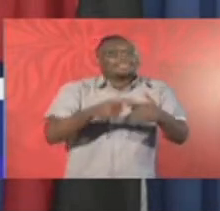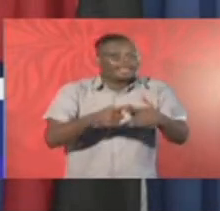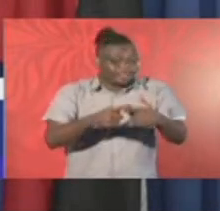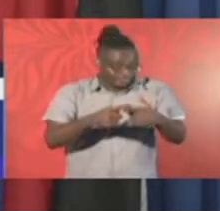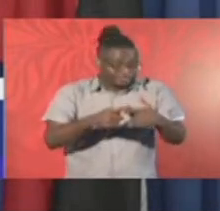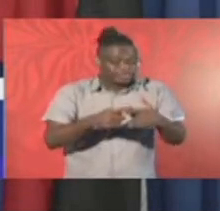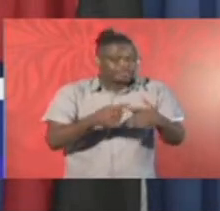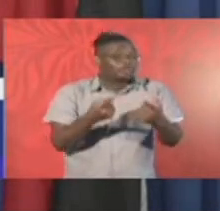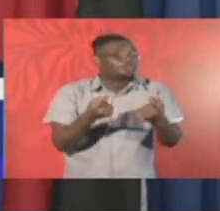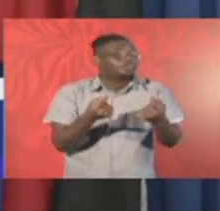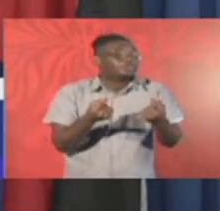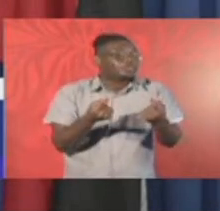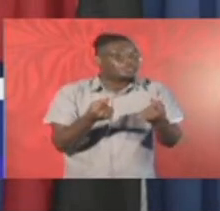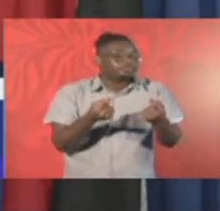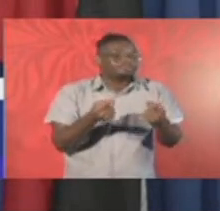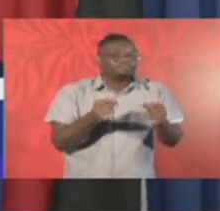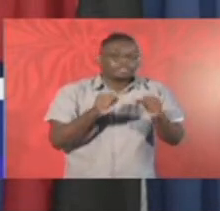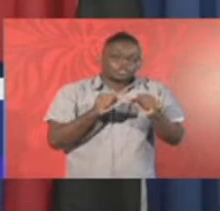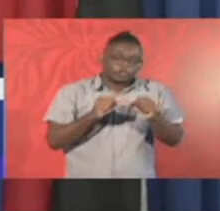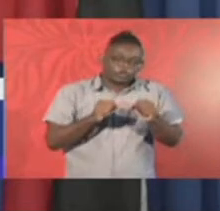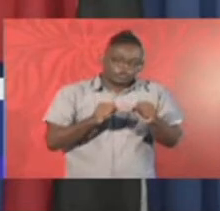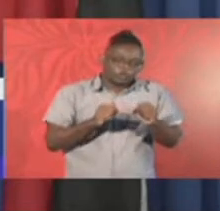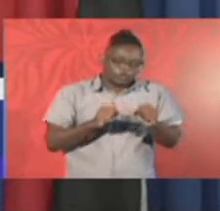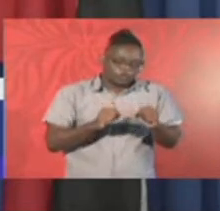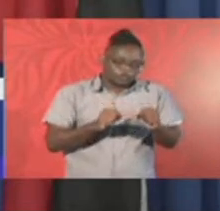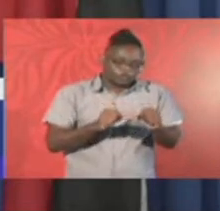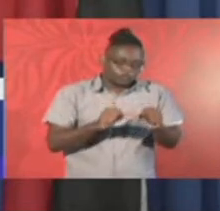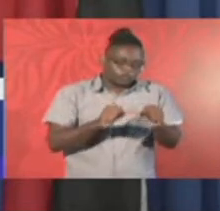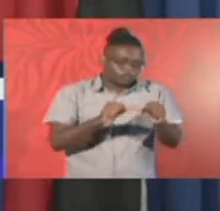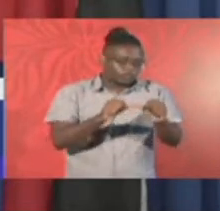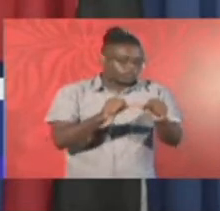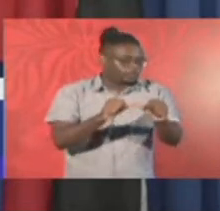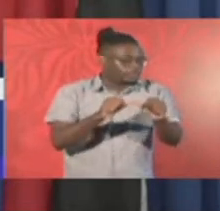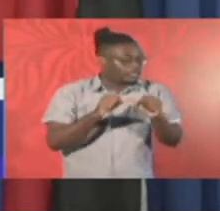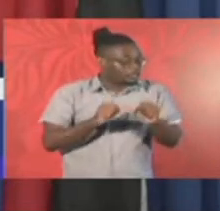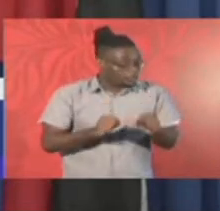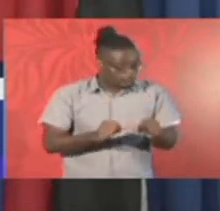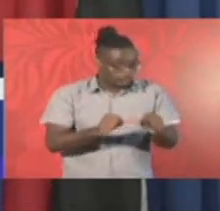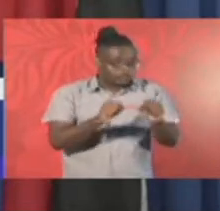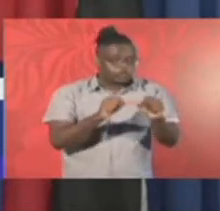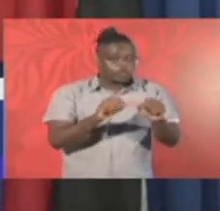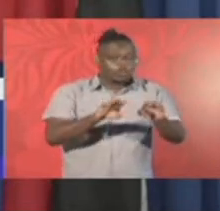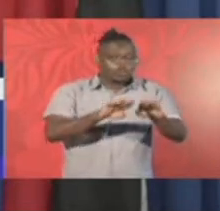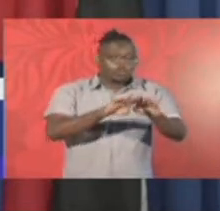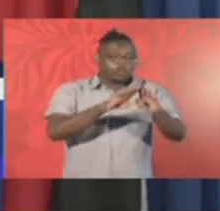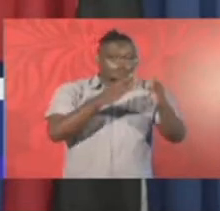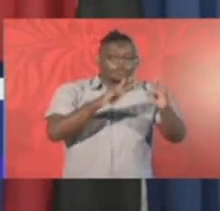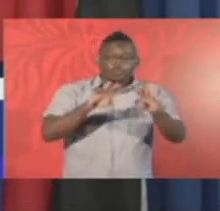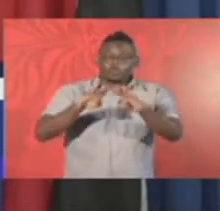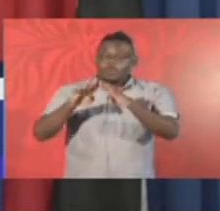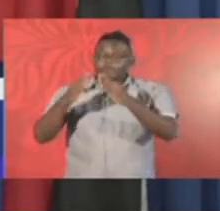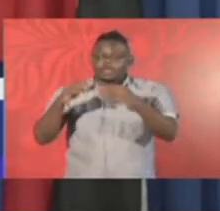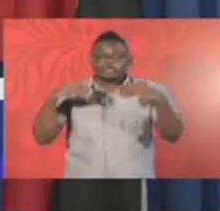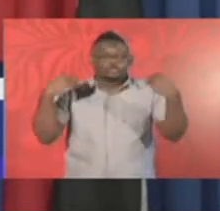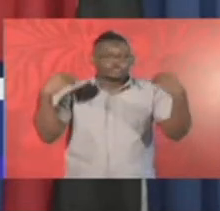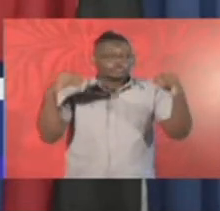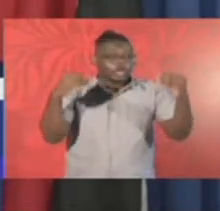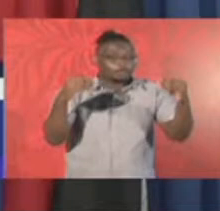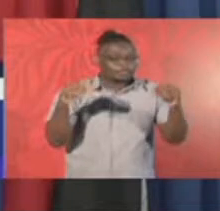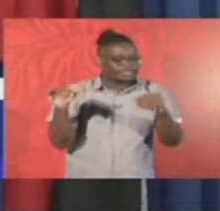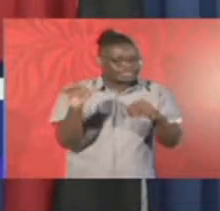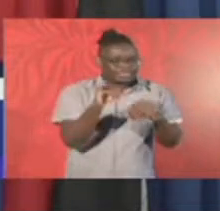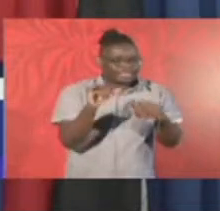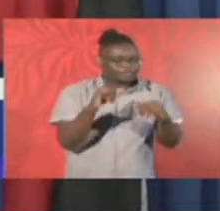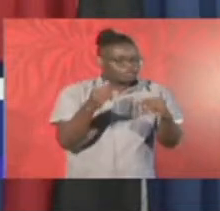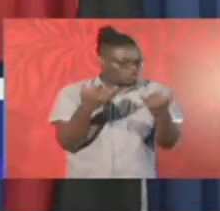our economy and our daily social contacts throttling at the level at which it is now. And you will have seen